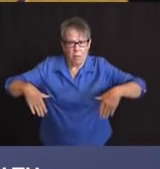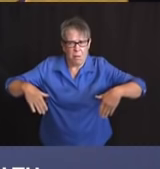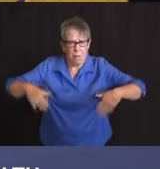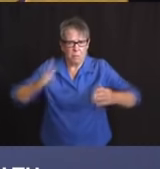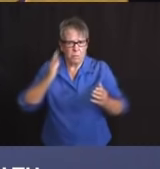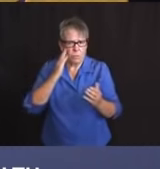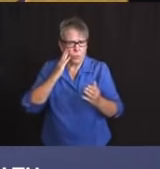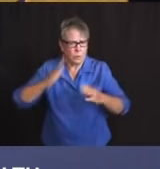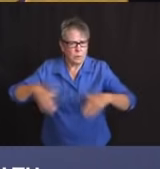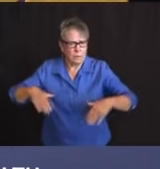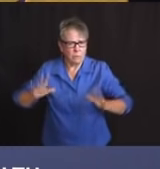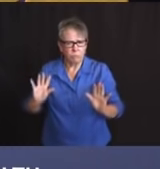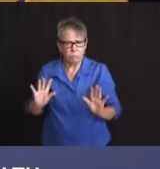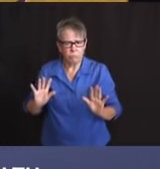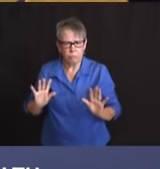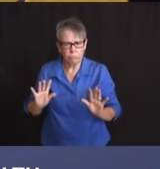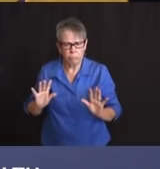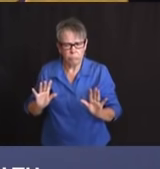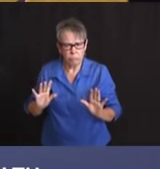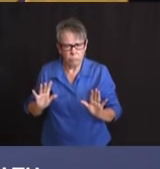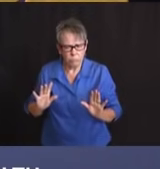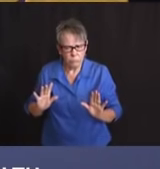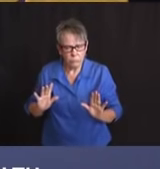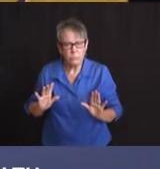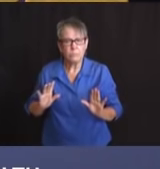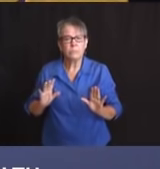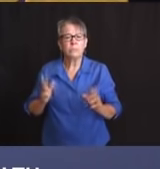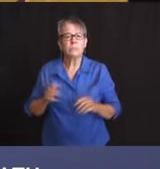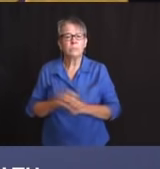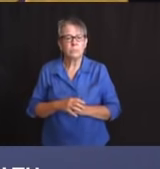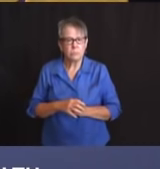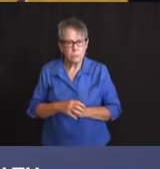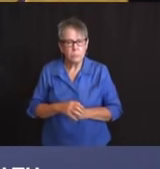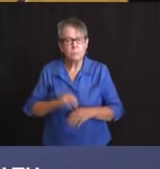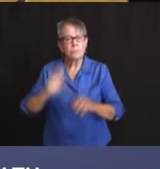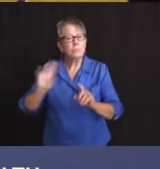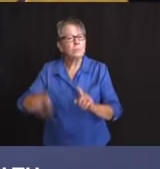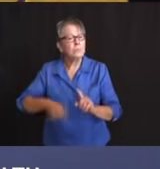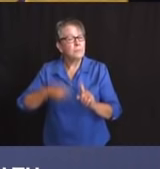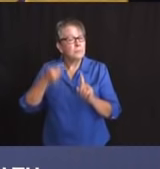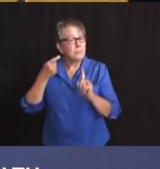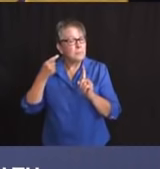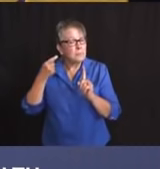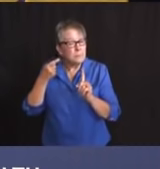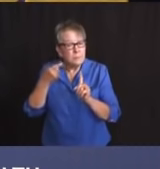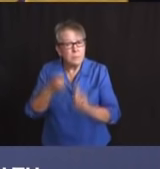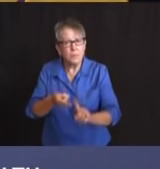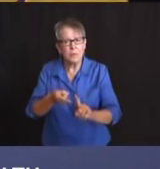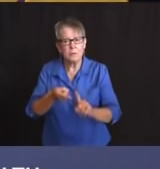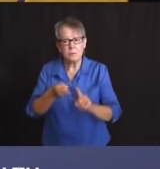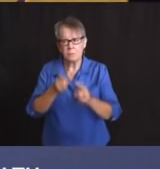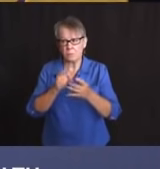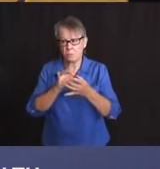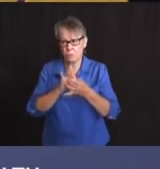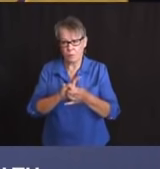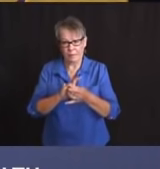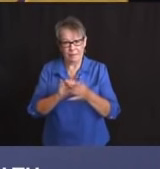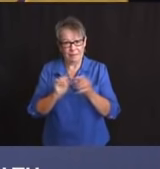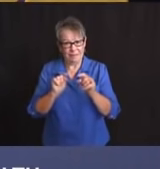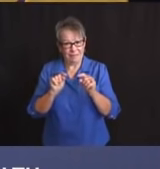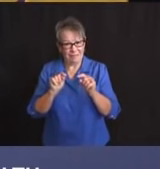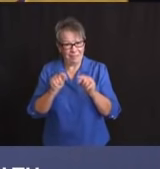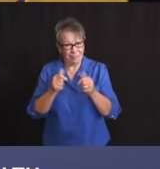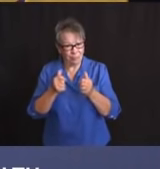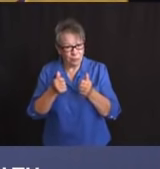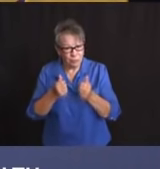The point here was to allow us, with as high degree as a level of certainty as possible, to be able to certify all of our elections